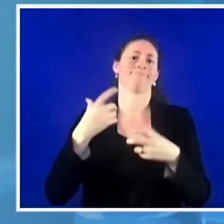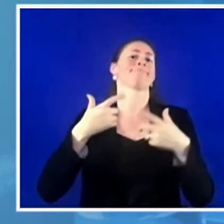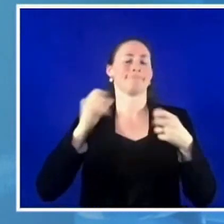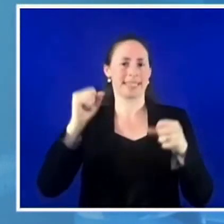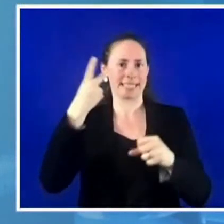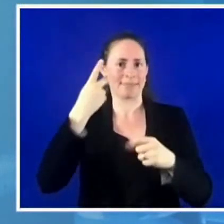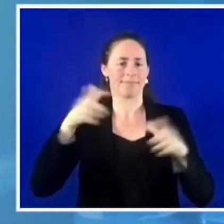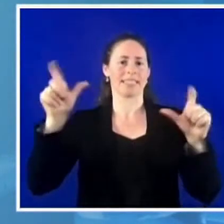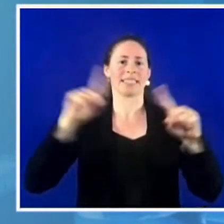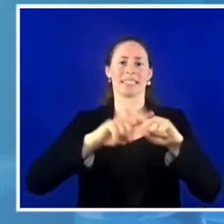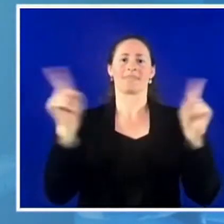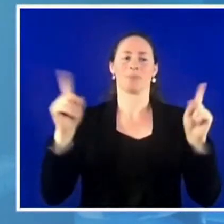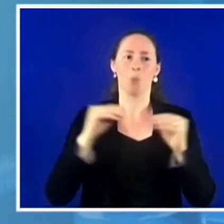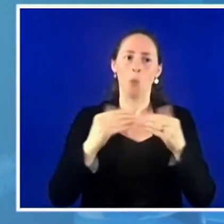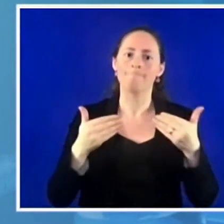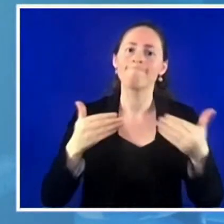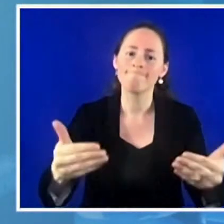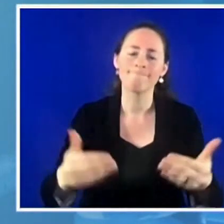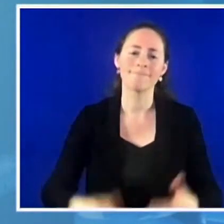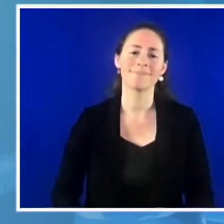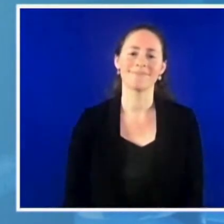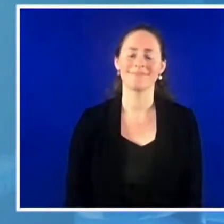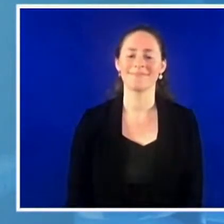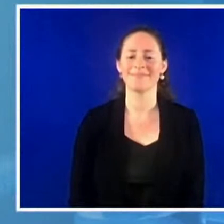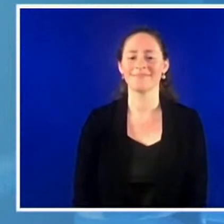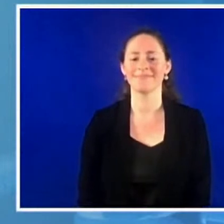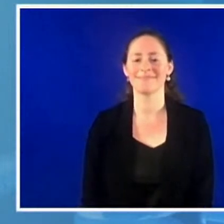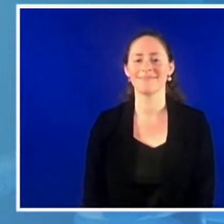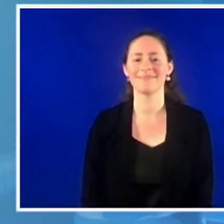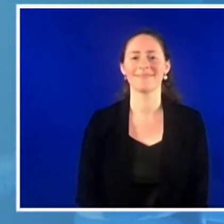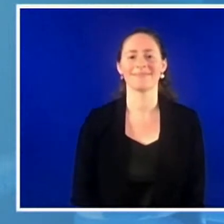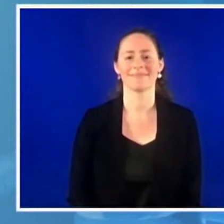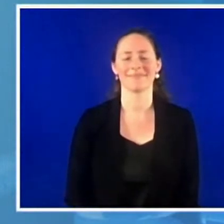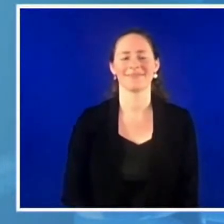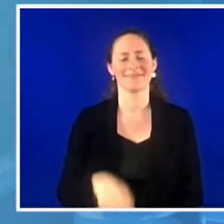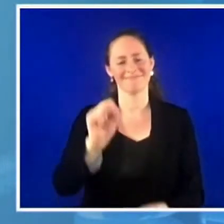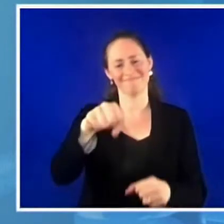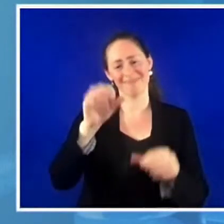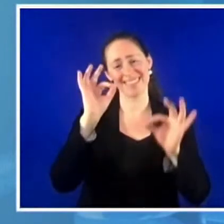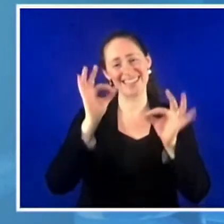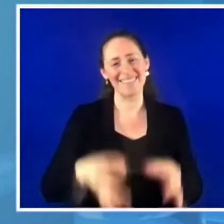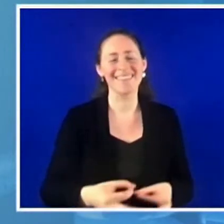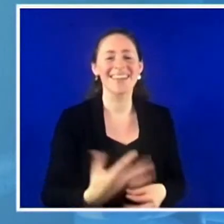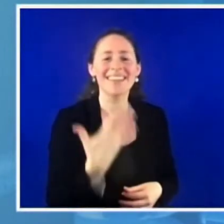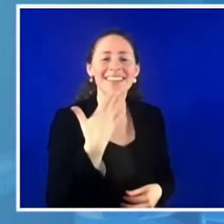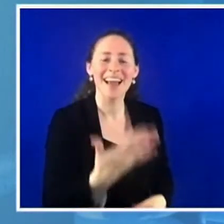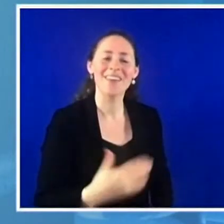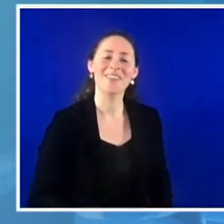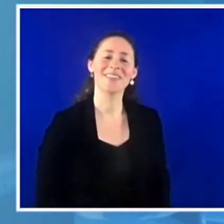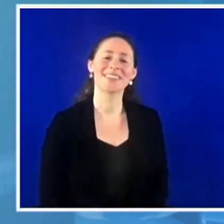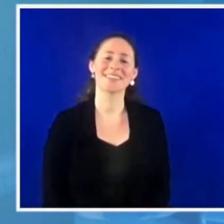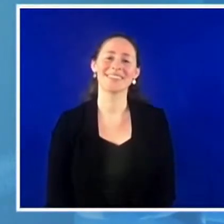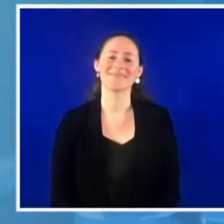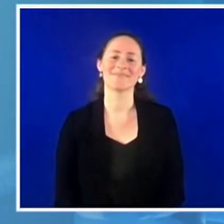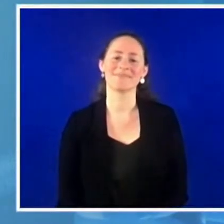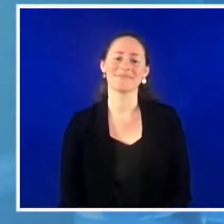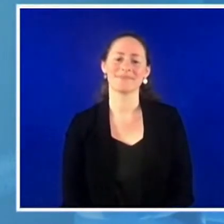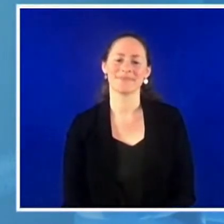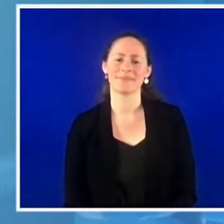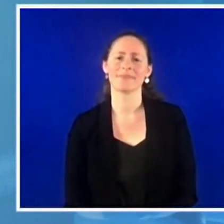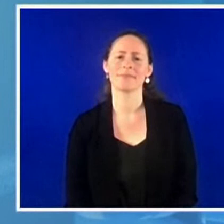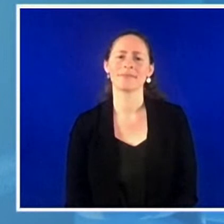Absolutely, absolutely. Well, that's very helpful. And Dr. Jones, I want to bring you in here as well, because I know when you and I